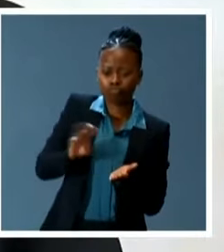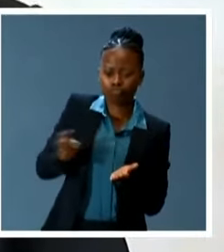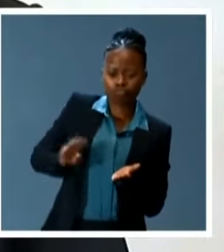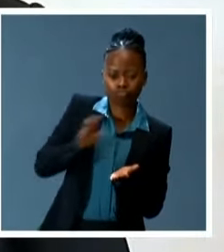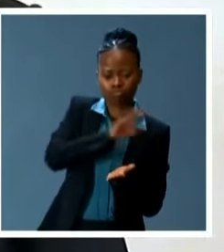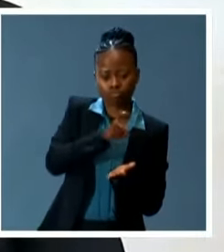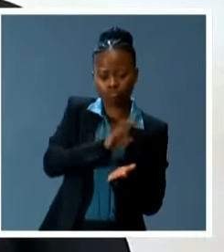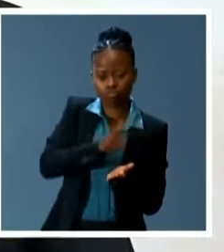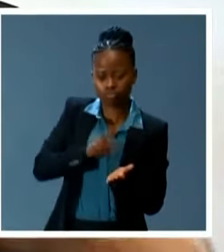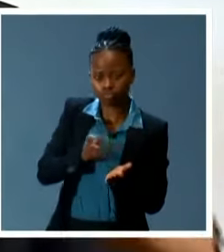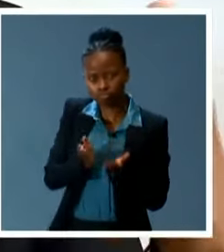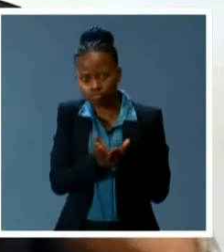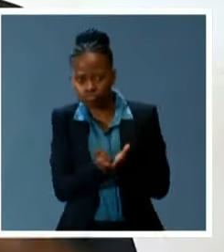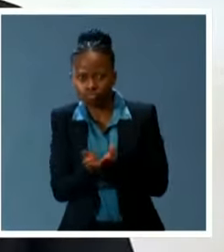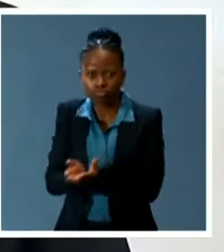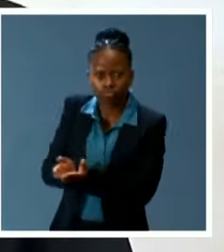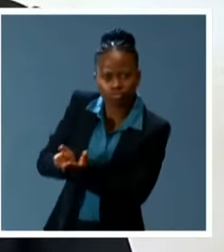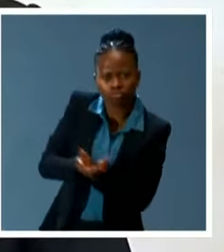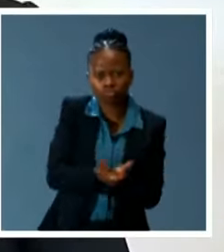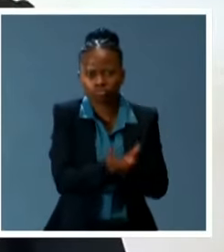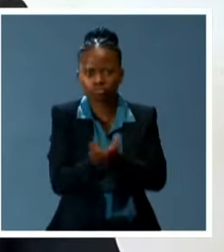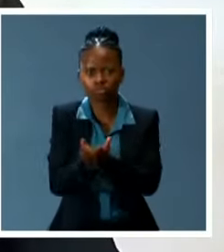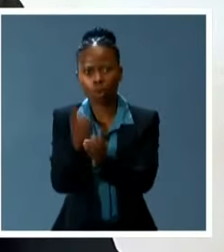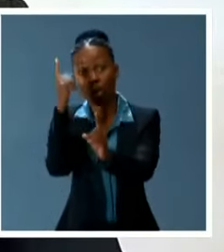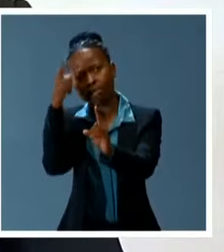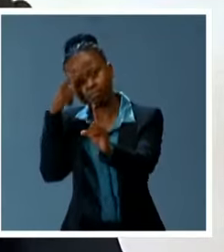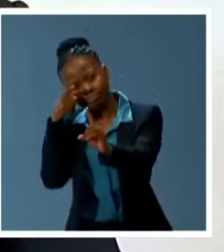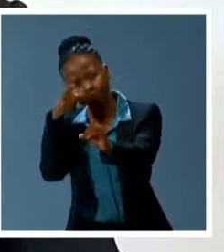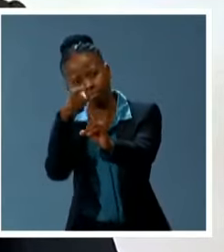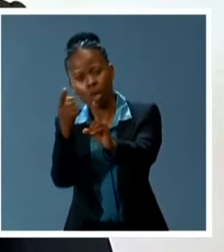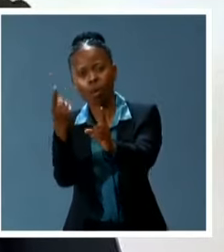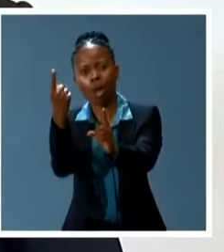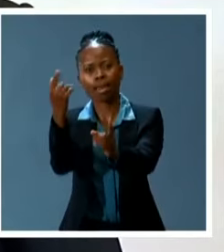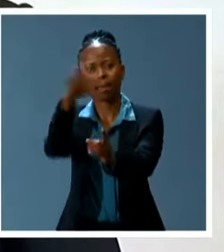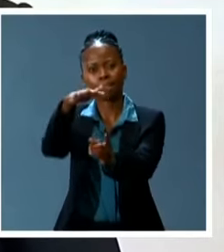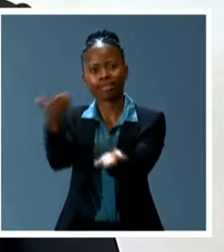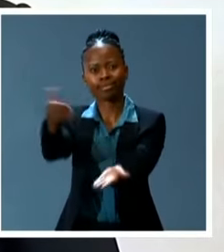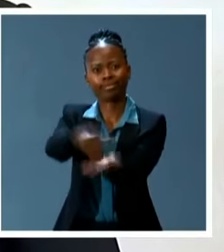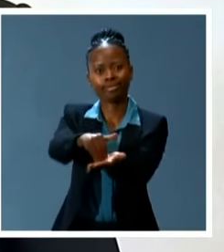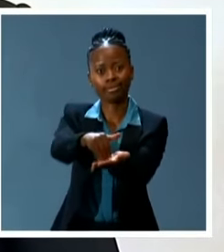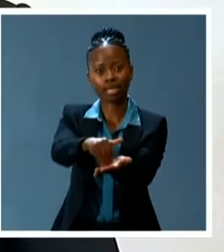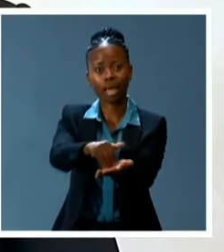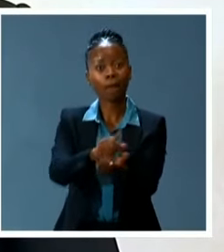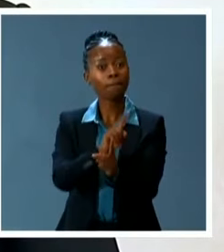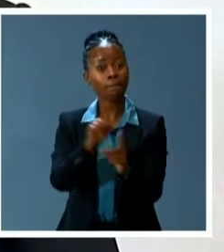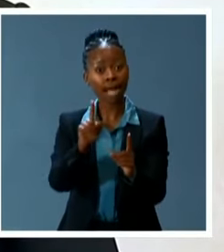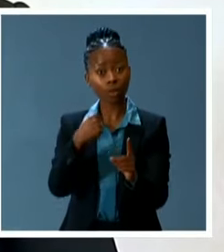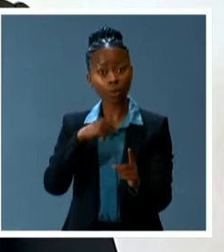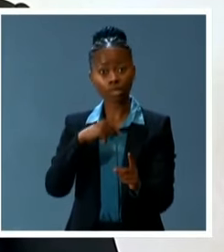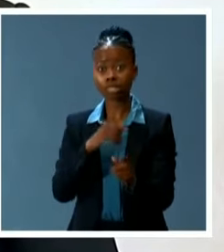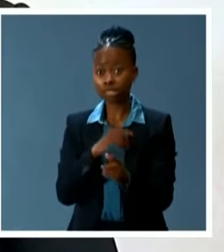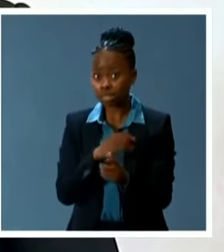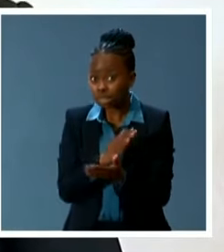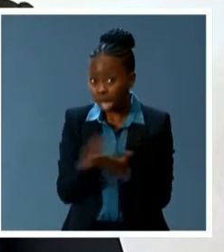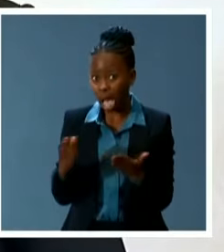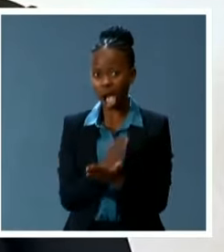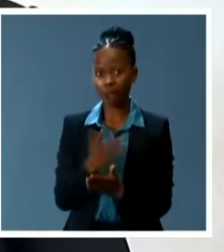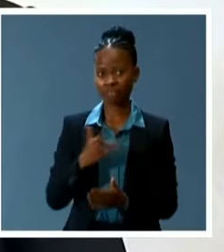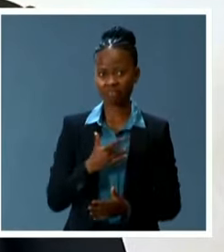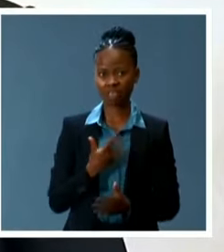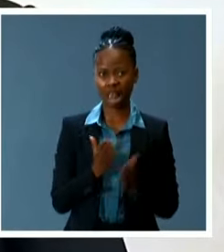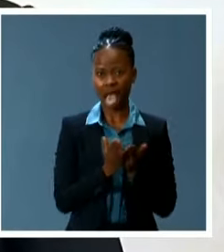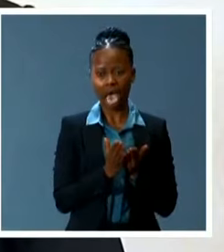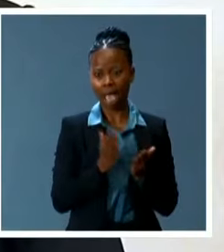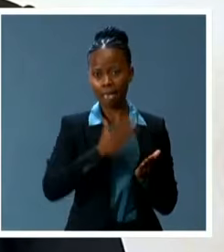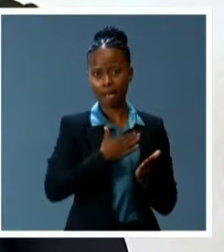I mentioned some have very nice boats and some have only some debris to rescue them. So we need